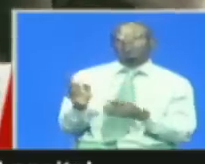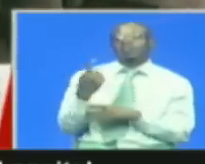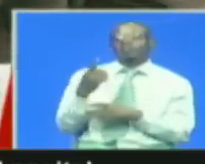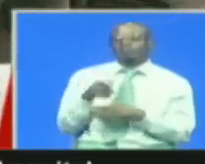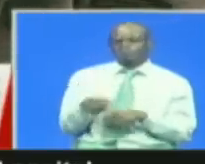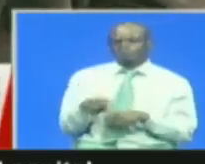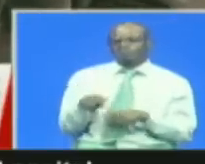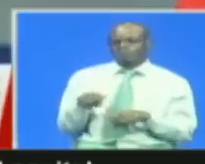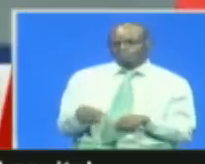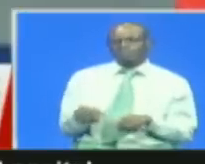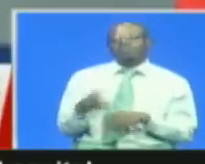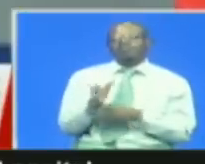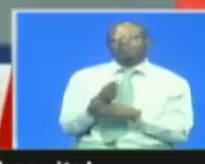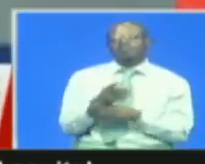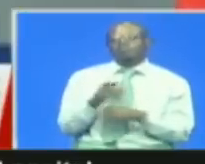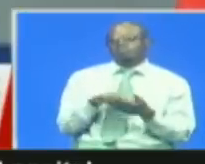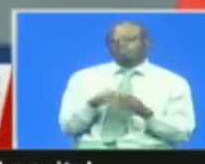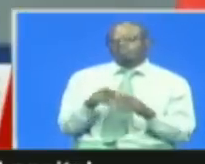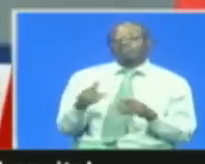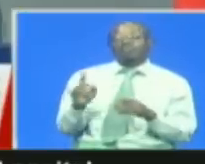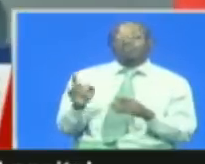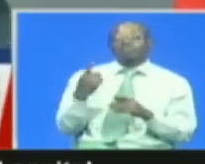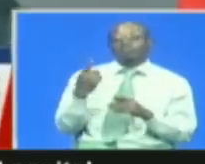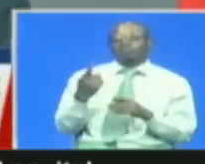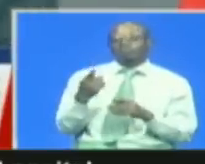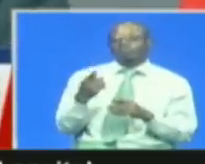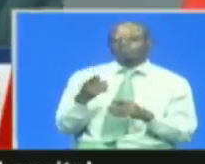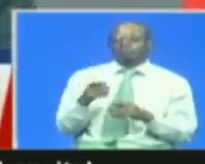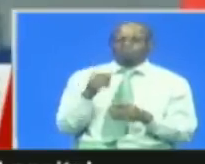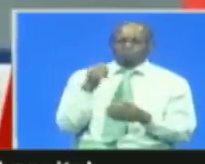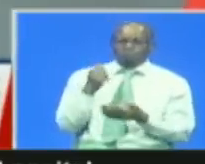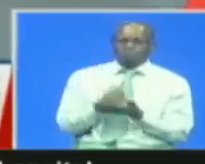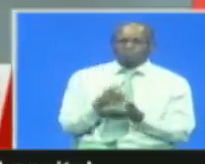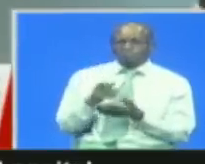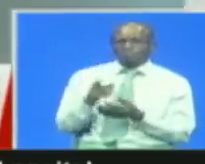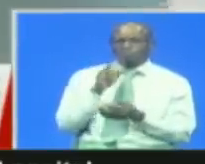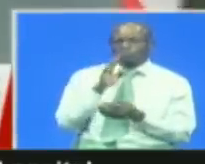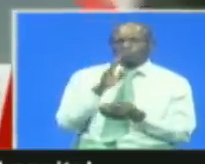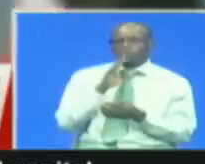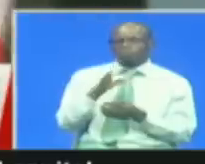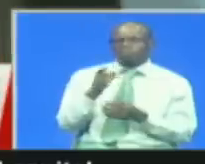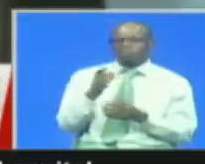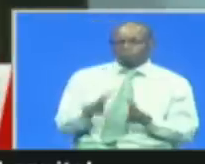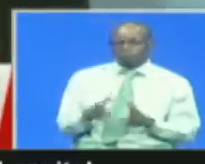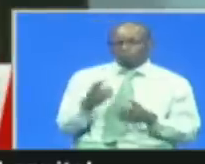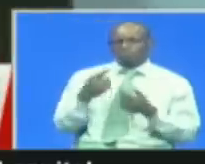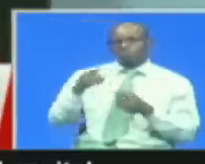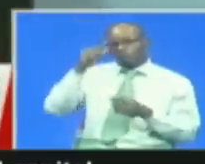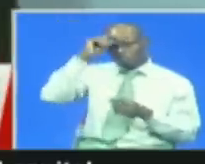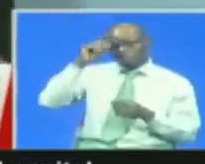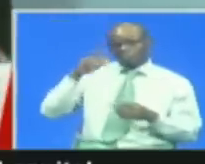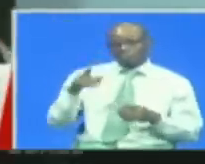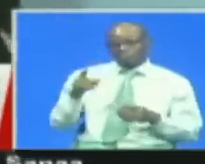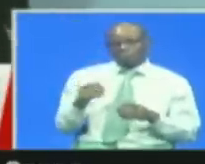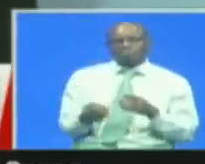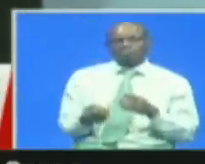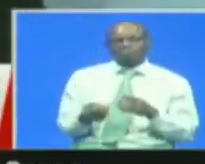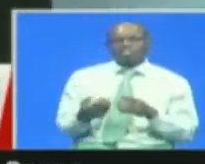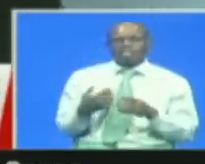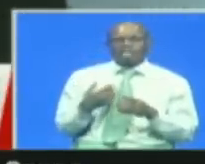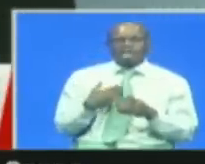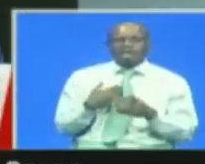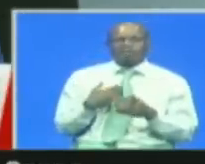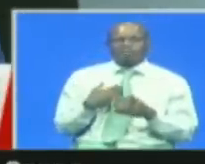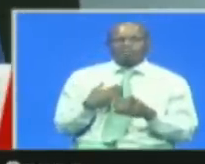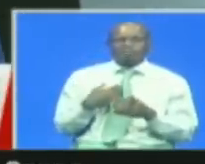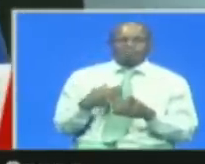The Office of the Government Spokesperson was established in 2004 and has had two holders, including current Machakos